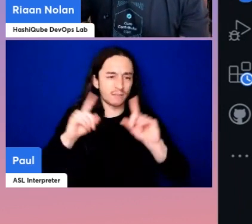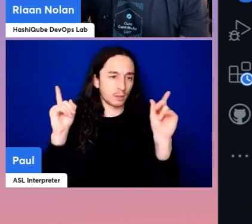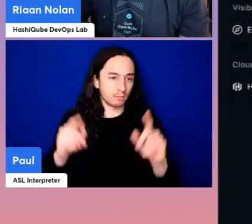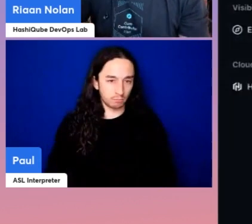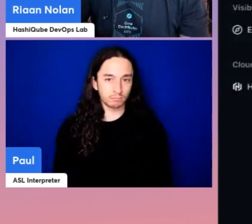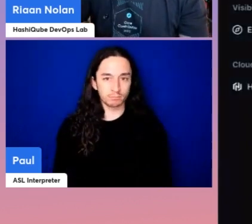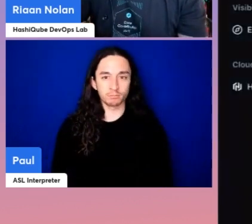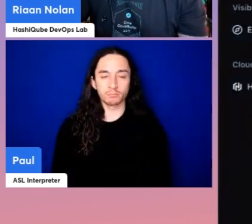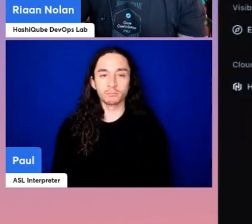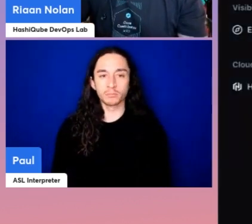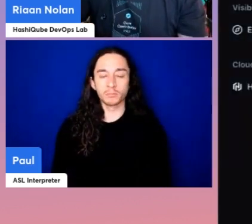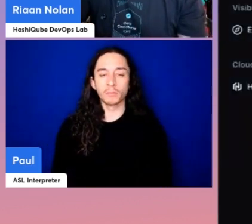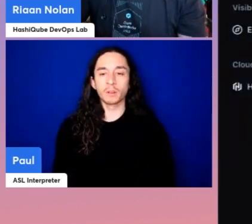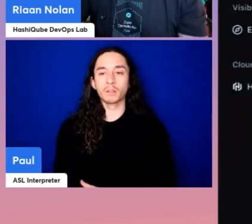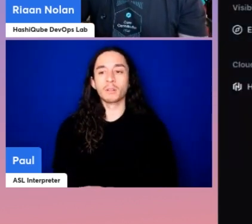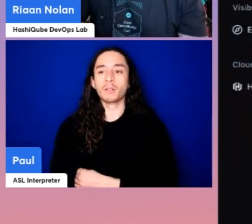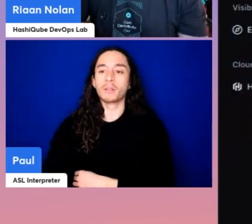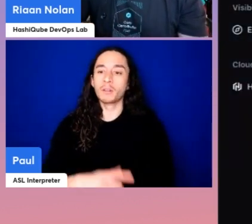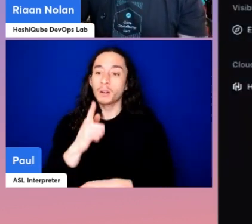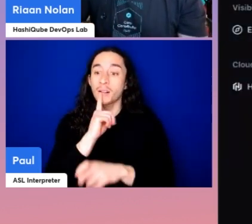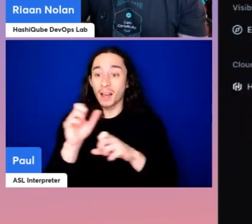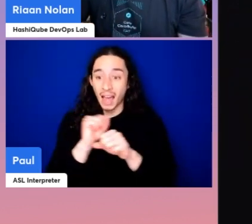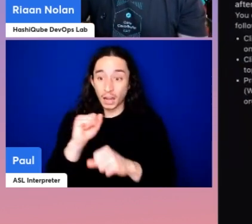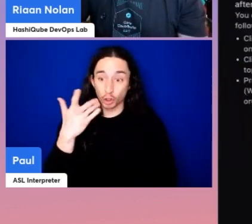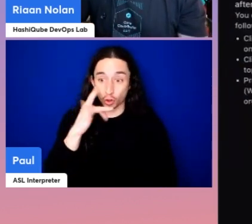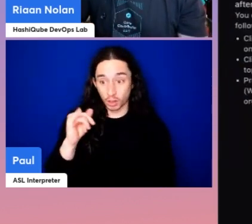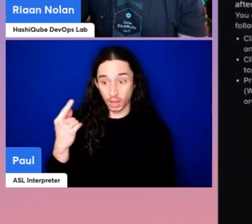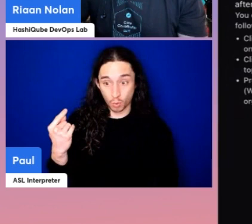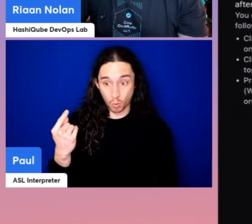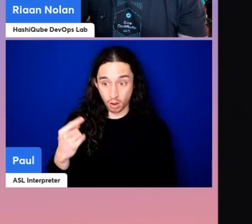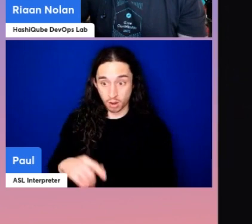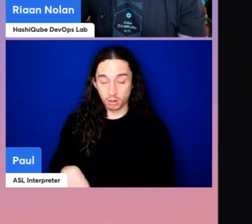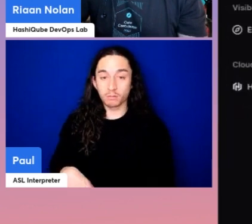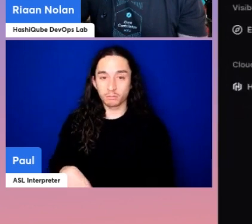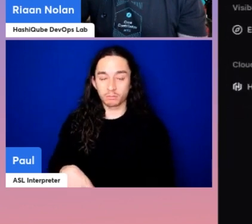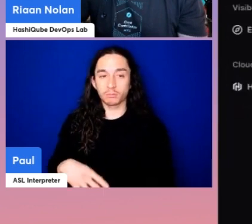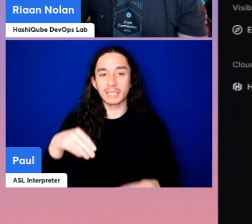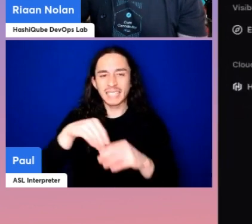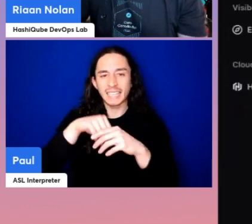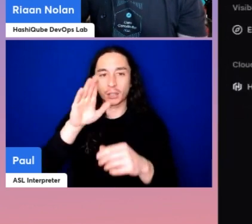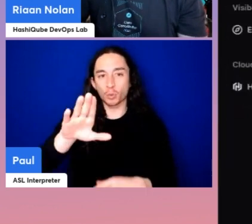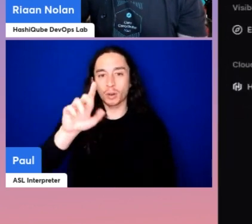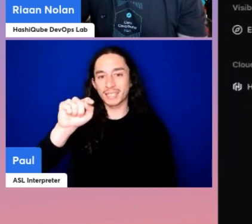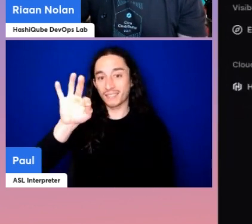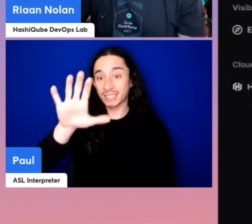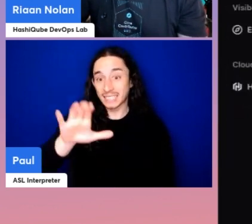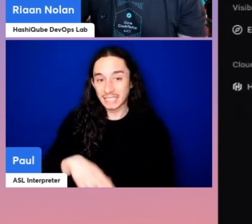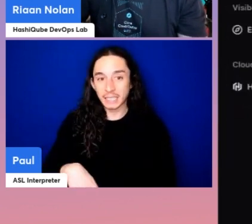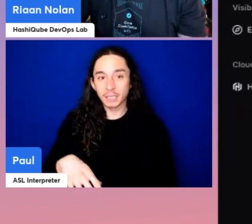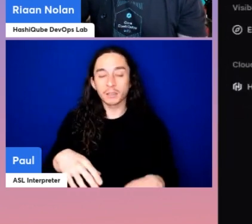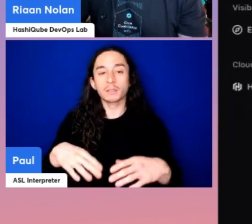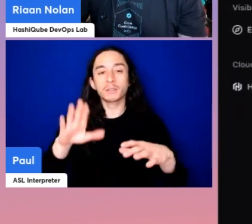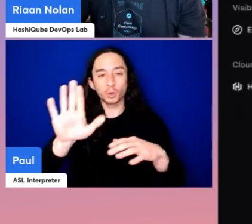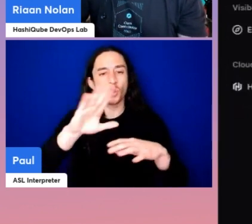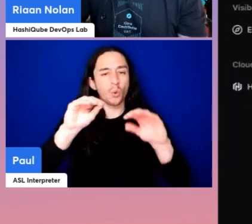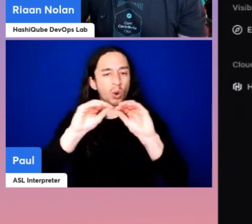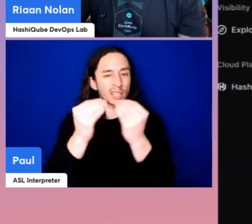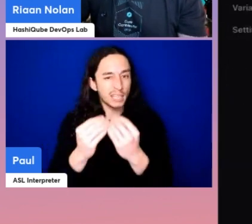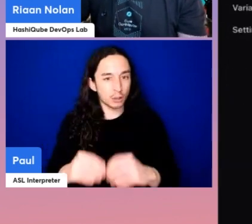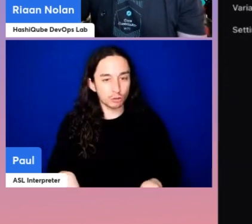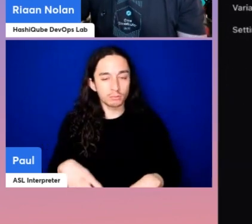And what this then actually looks like is in your TFC, in your organization, in